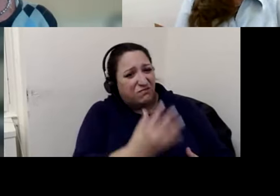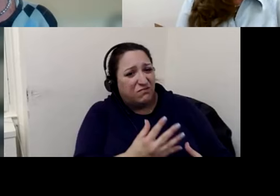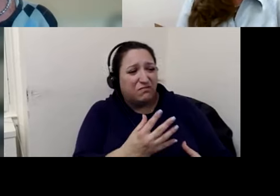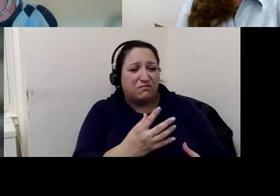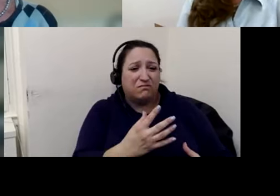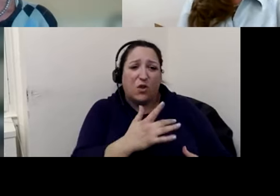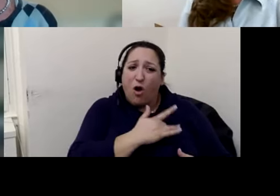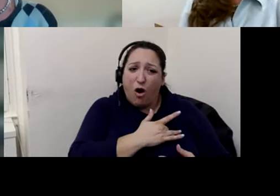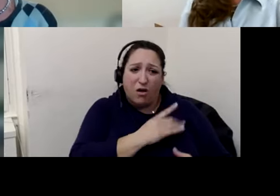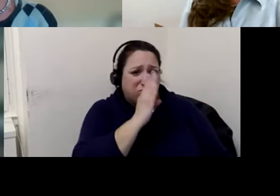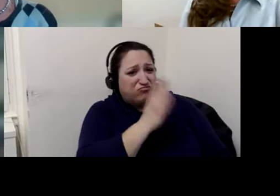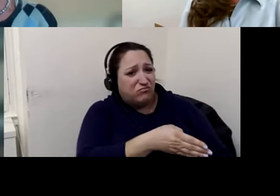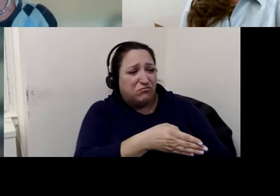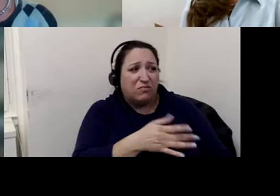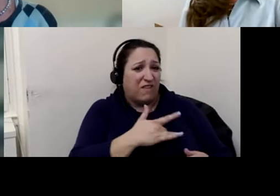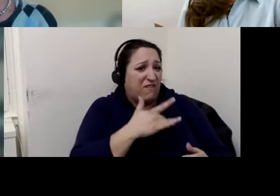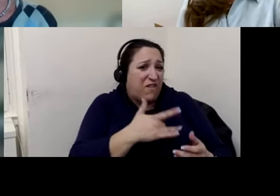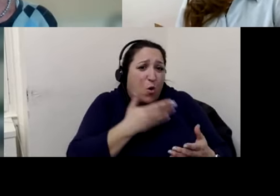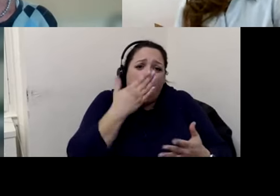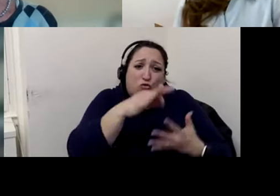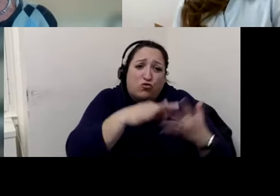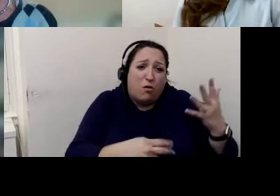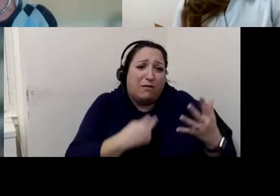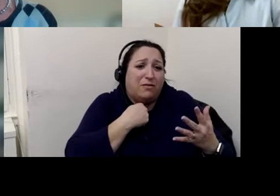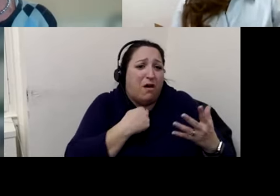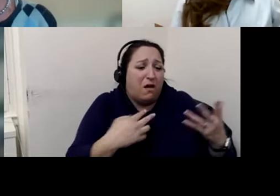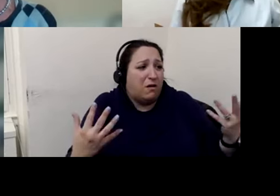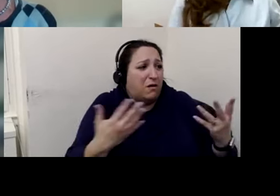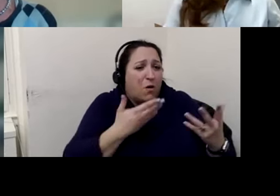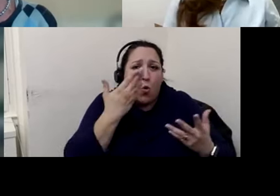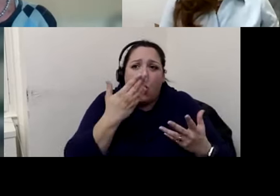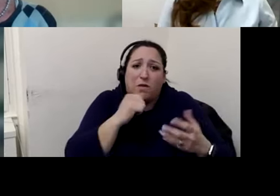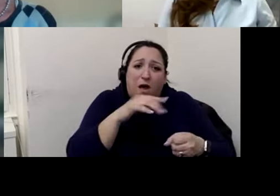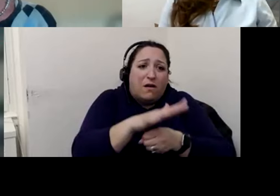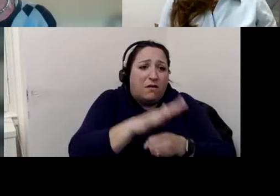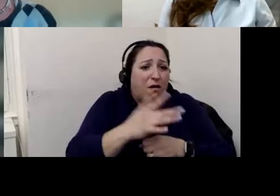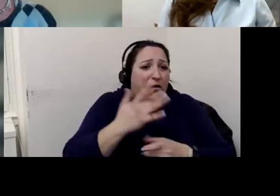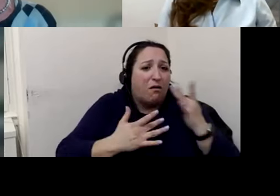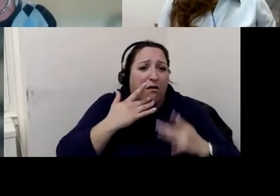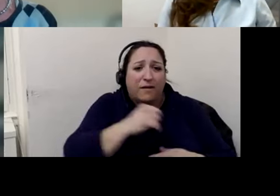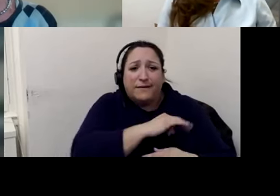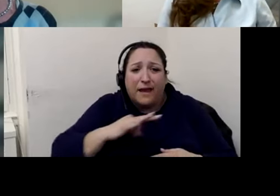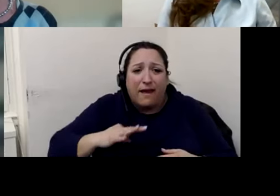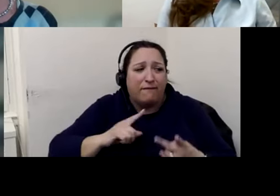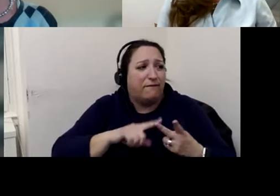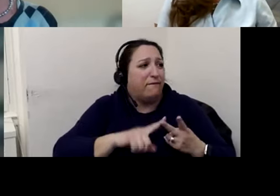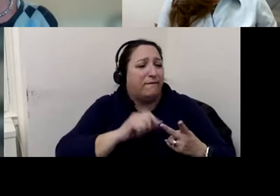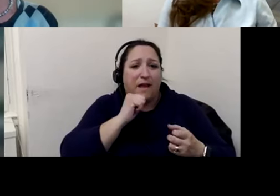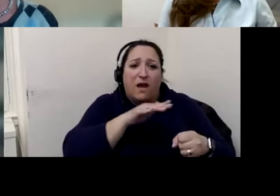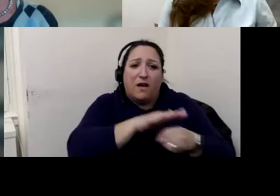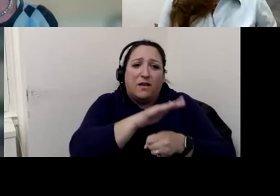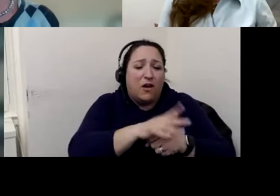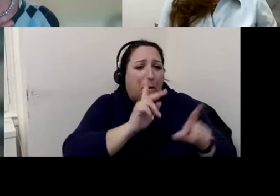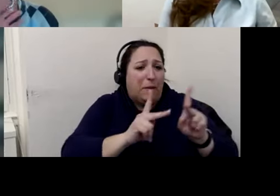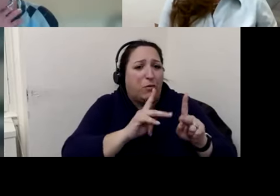heart of hearts, they felt they had no choice. There was not enough staff. There was not enough hands to